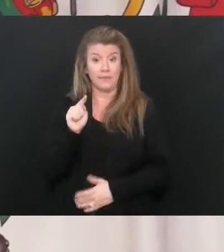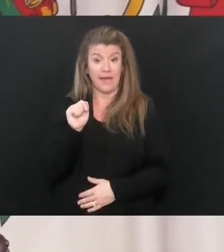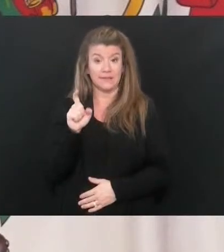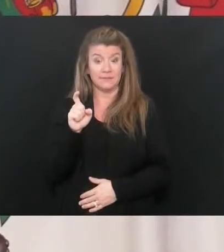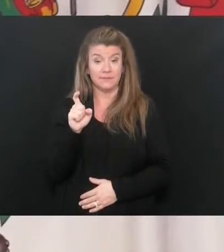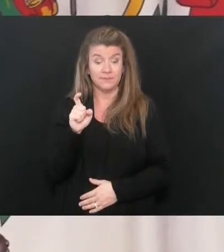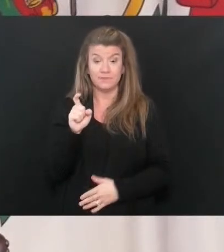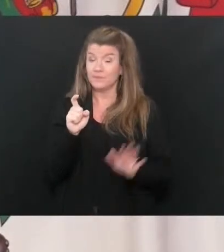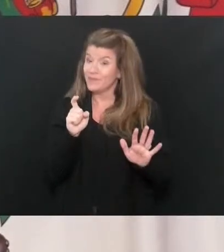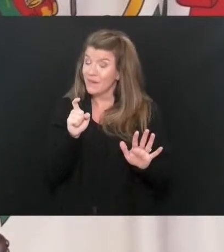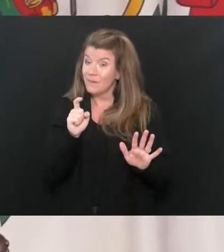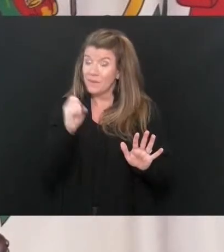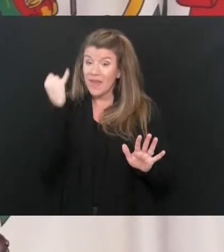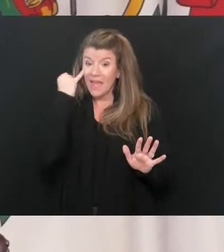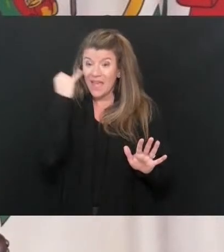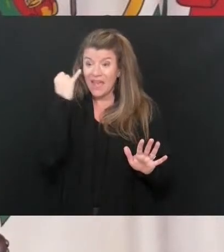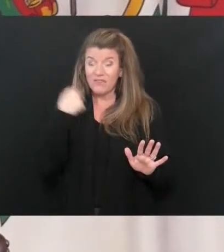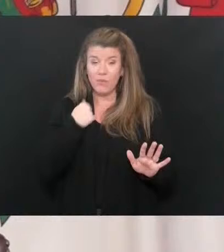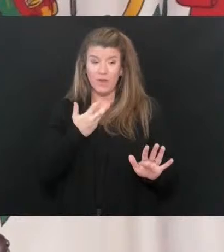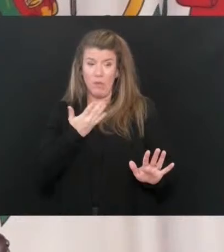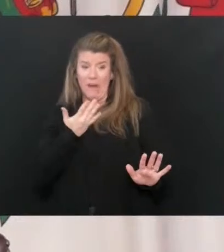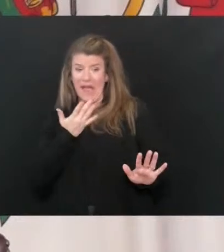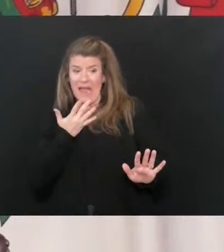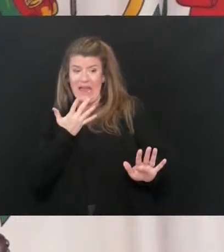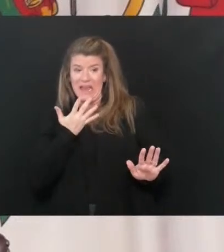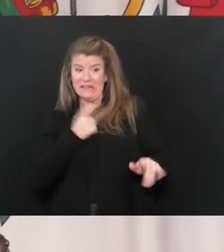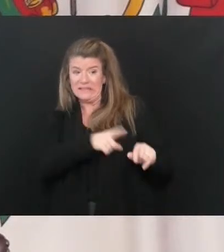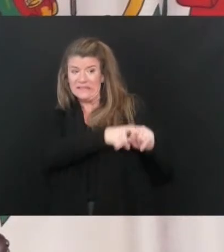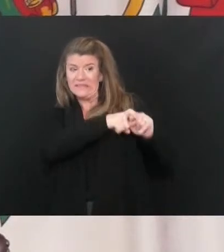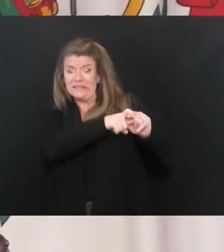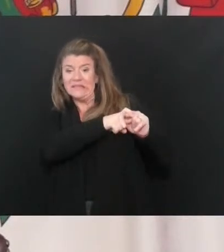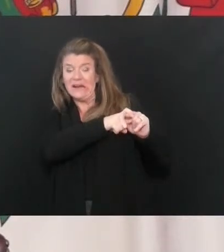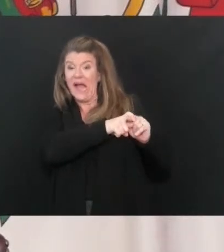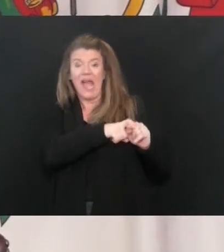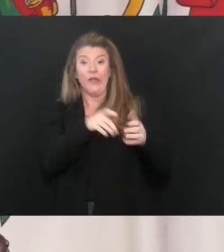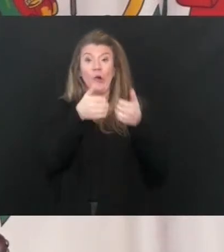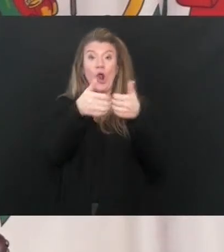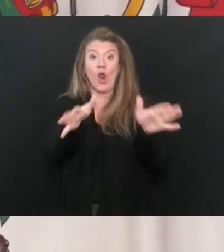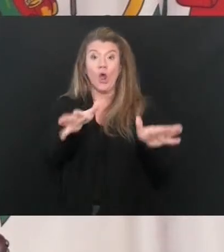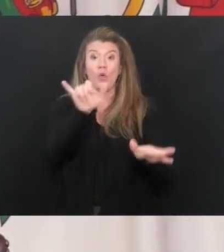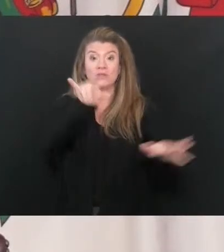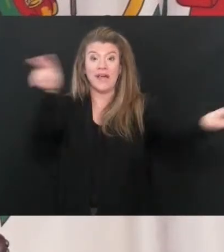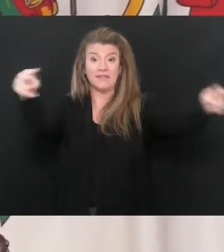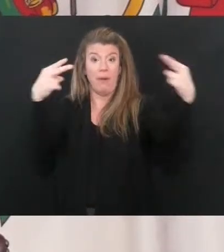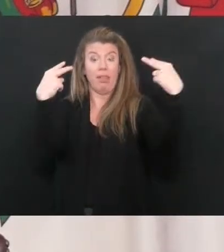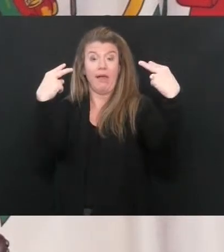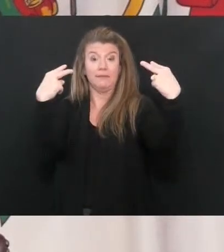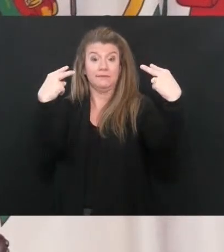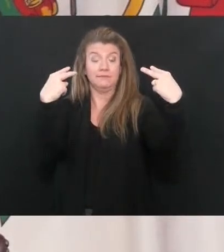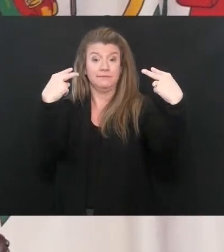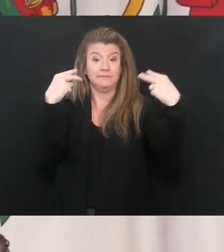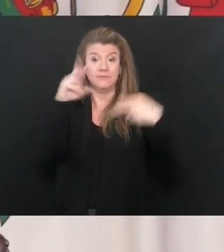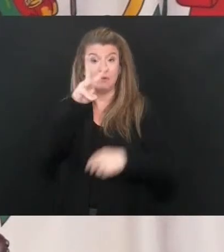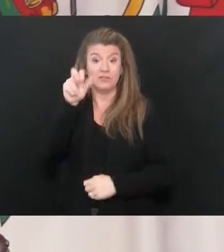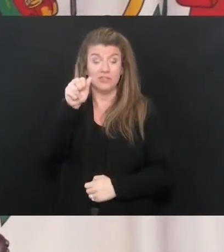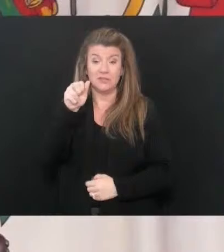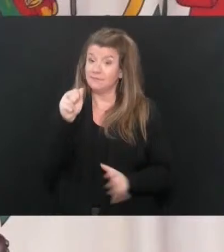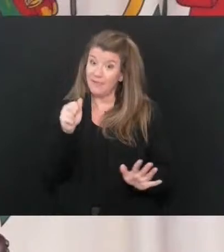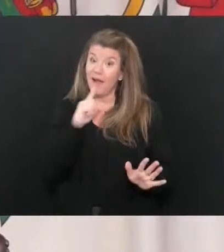wait, we're going to lose time. You're going to lose that spotlight that's on West Virginia if we don't watch